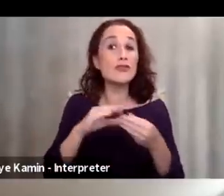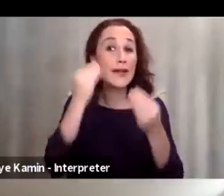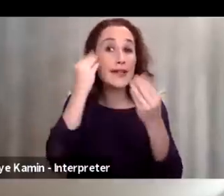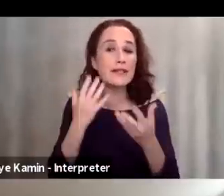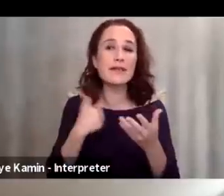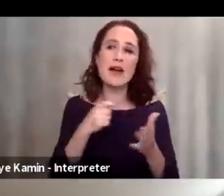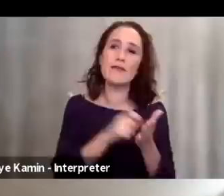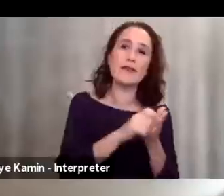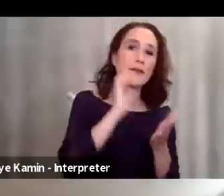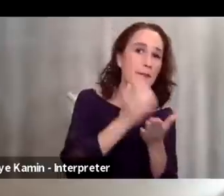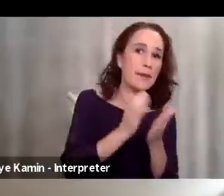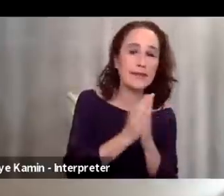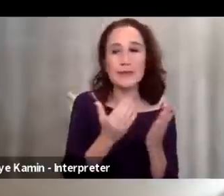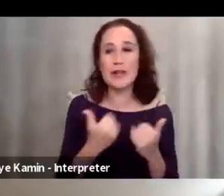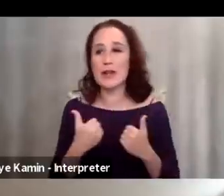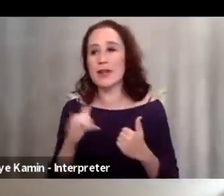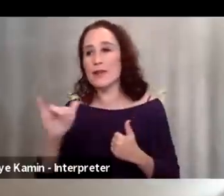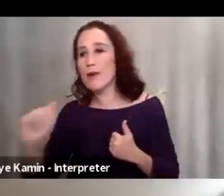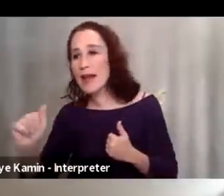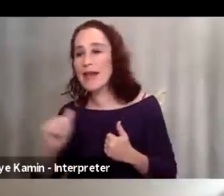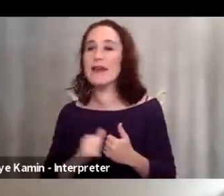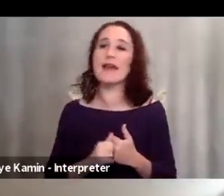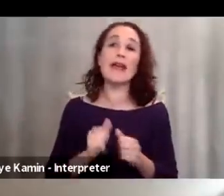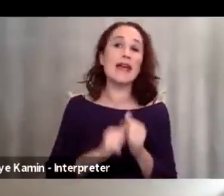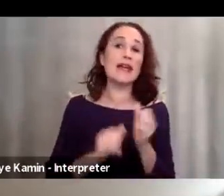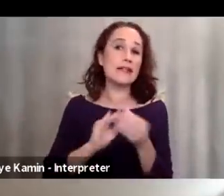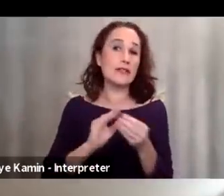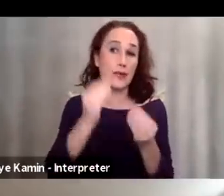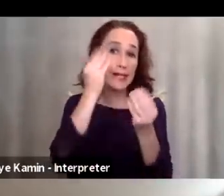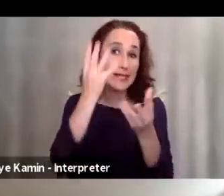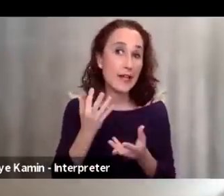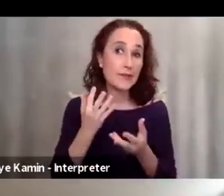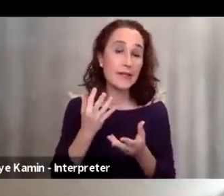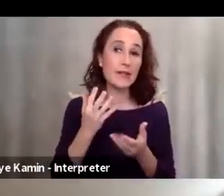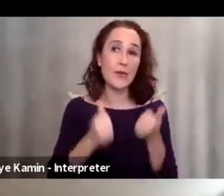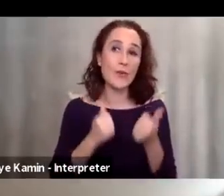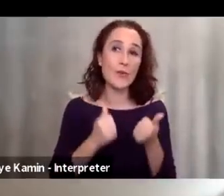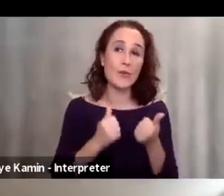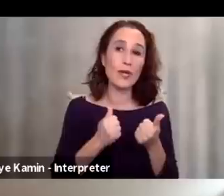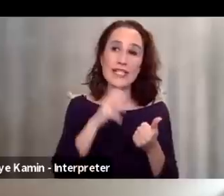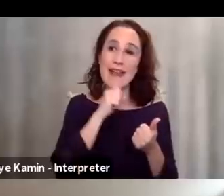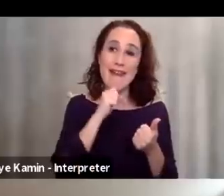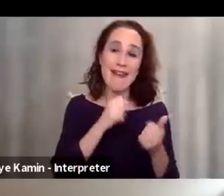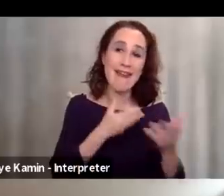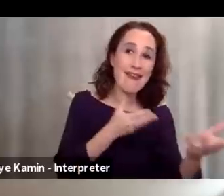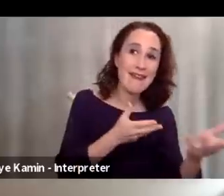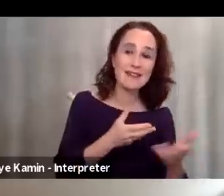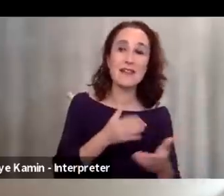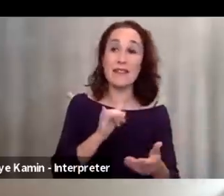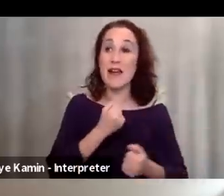written picture books, I write young adult, it's each story will tell me what it wants to be. And I follow what that story tells me, what the voice tells